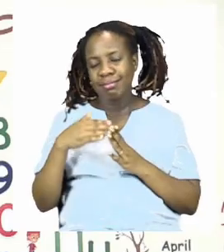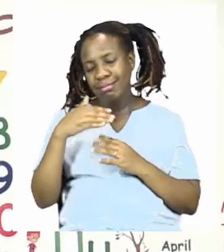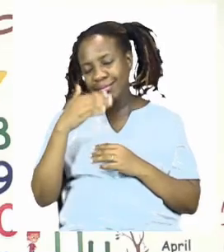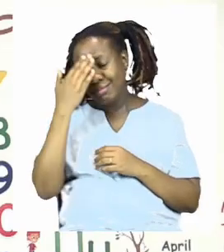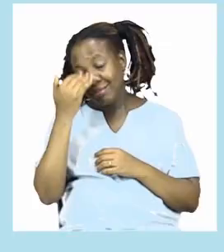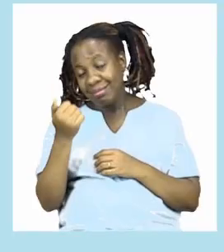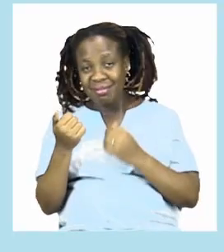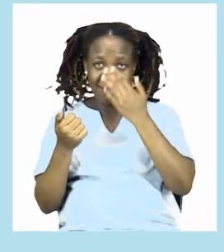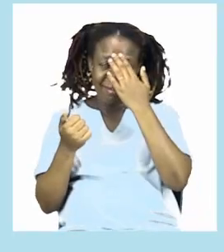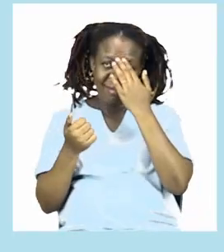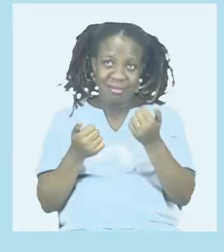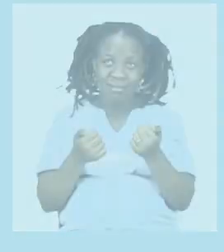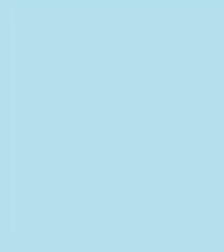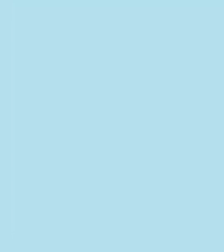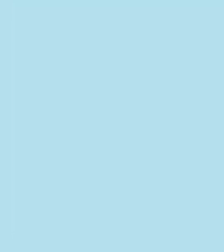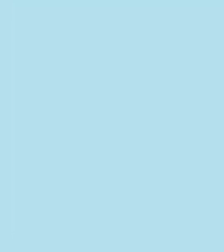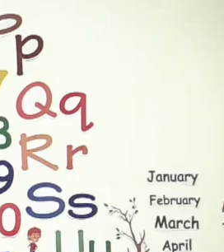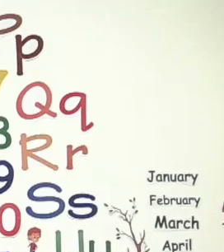Good day, everyone.